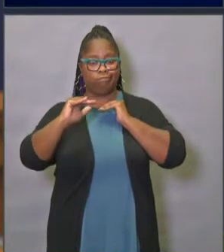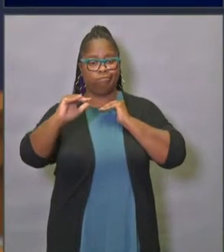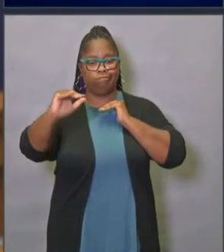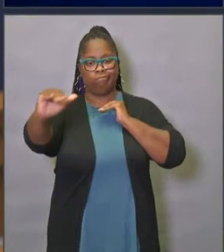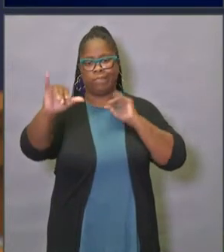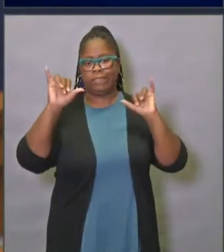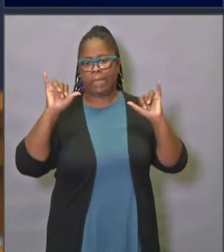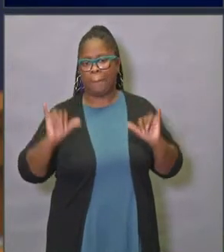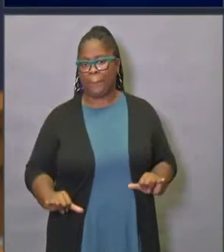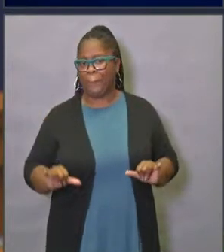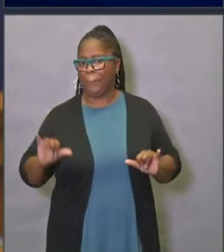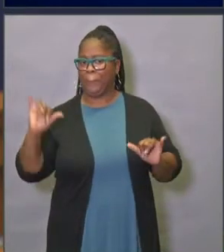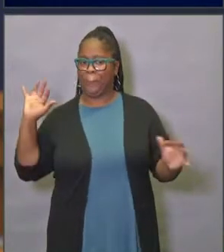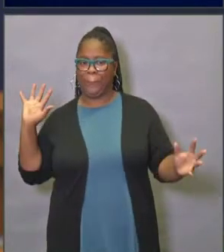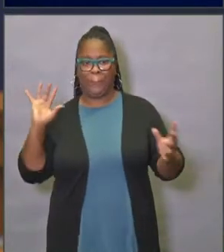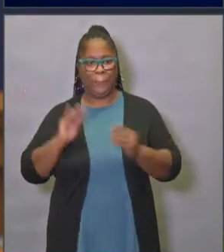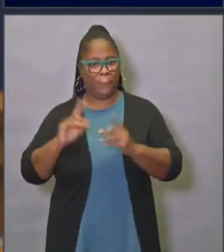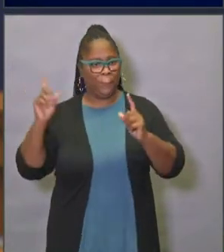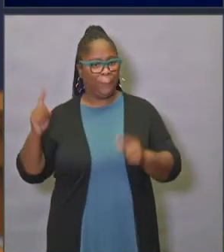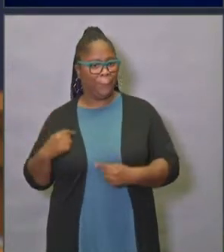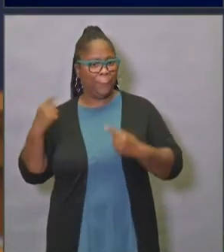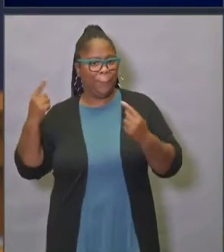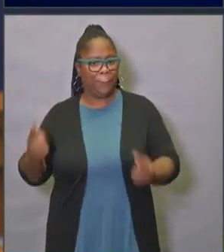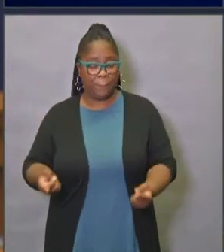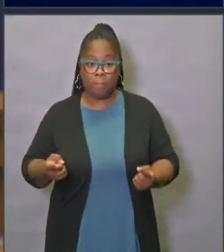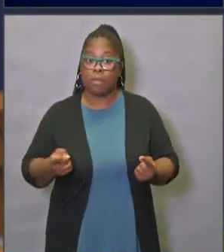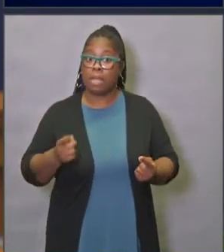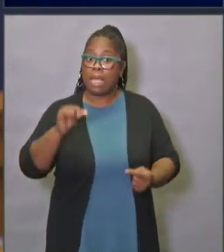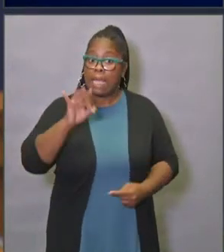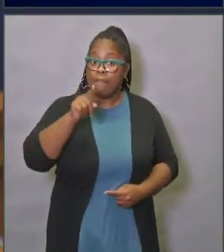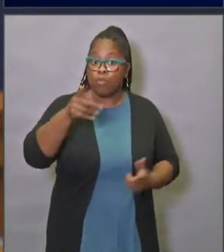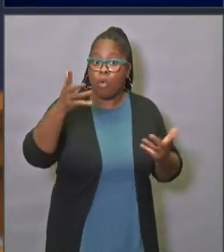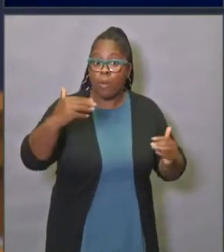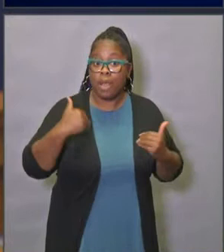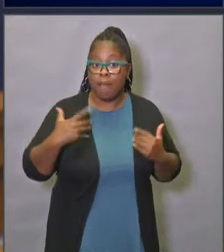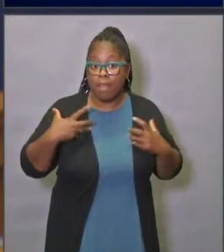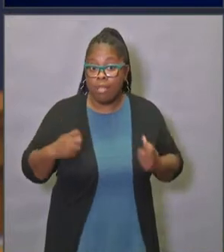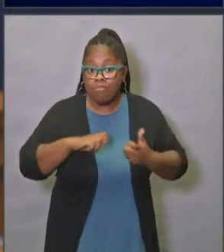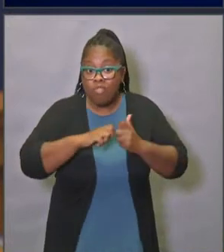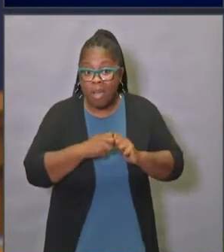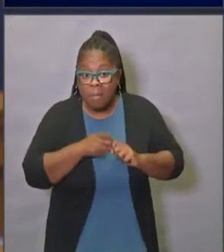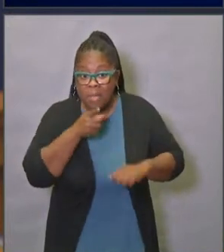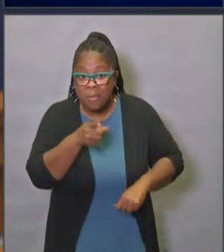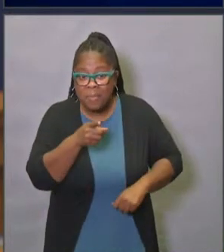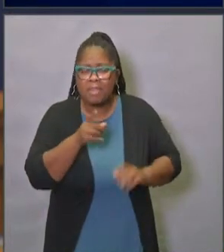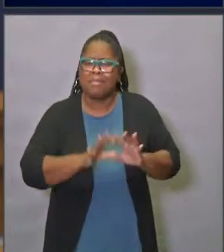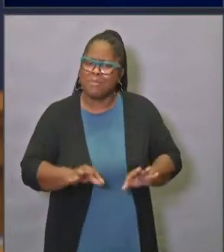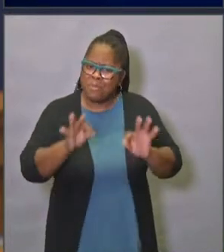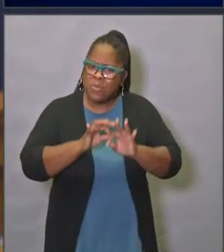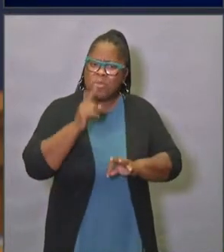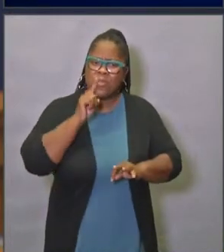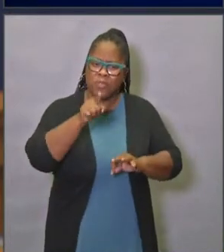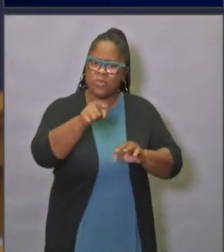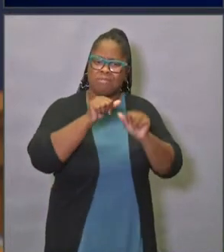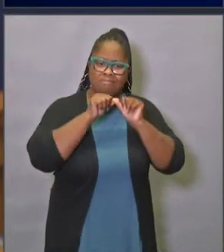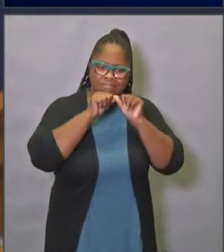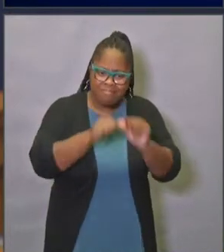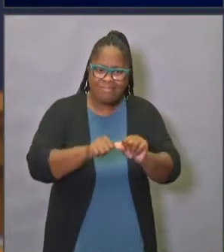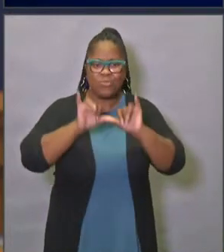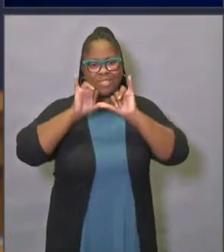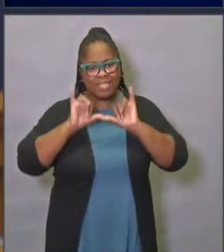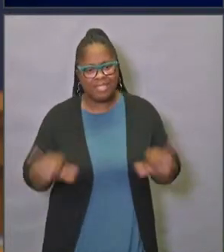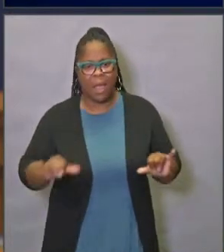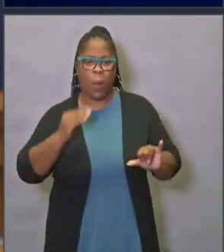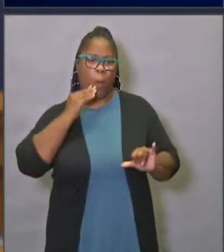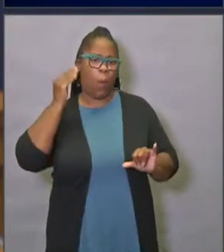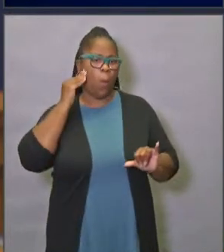pandemic, throughout the entire pandemic. Remind everybody, if you have an underlying health condition, it's important that you continue to stay